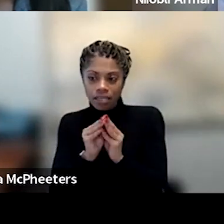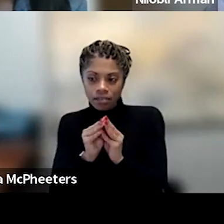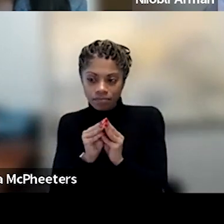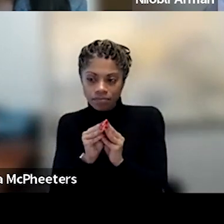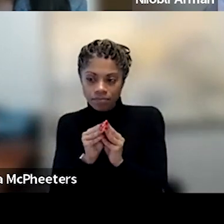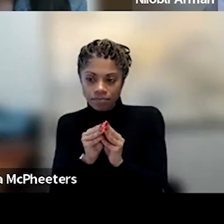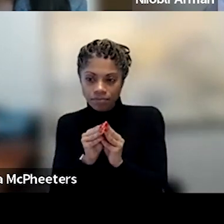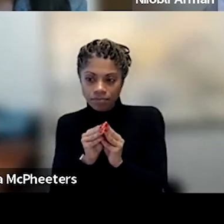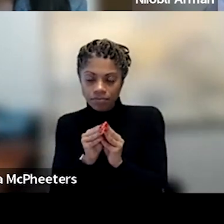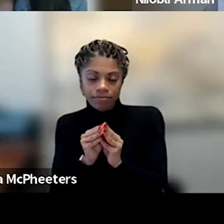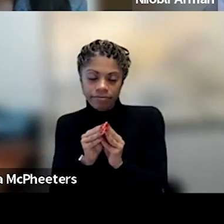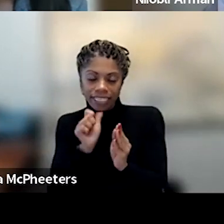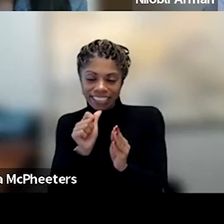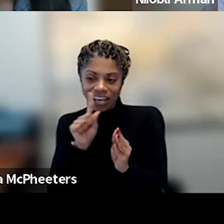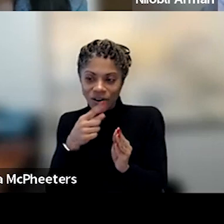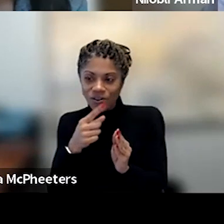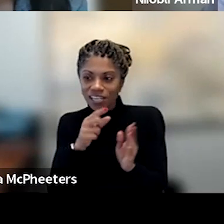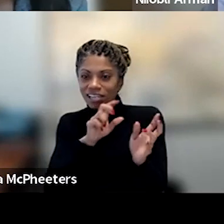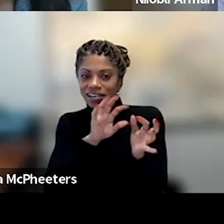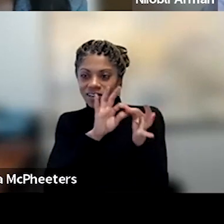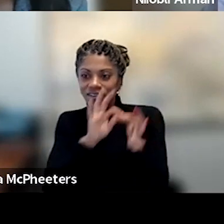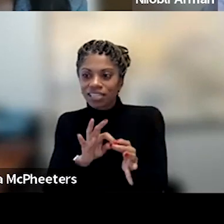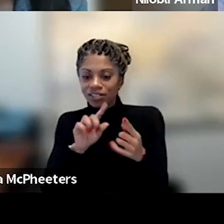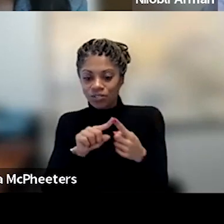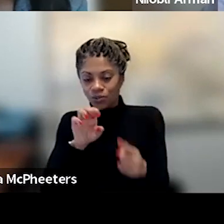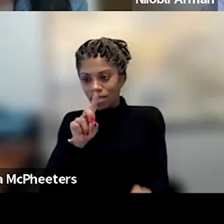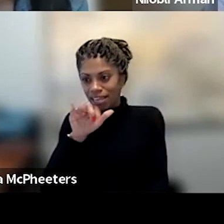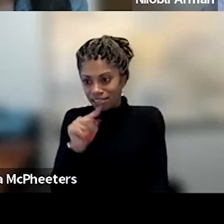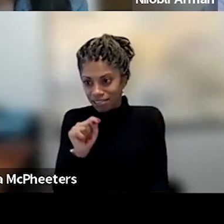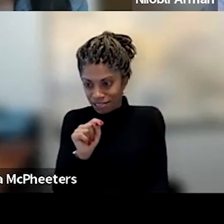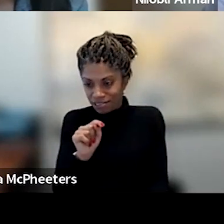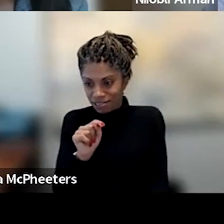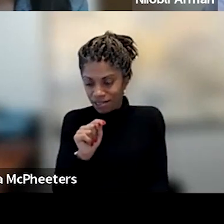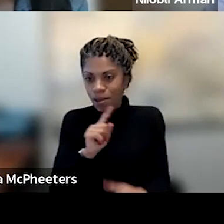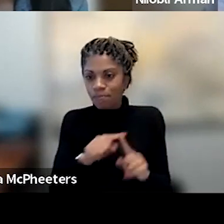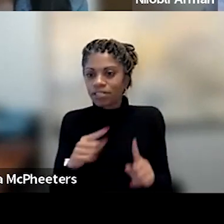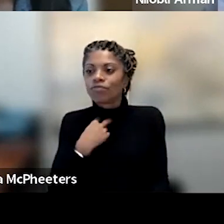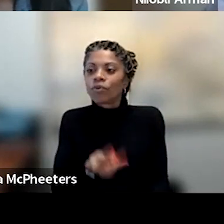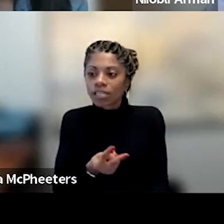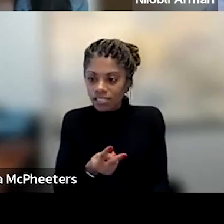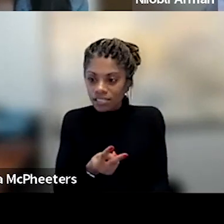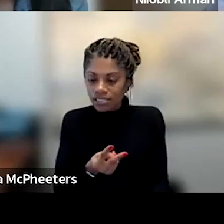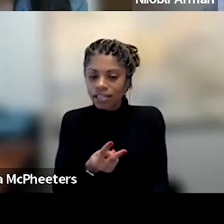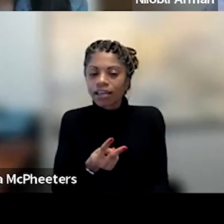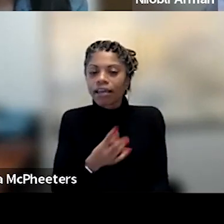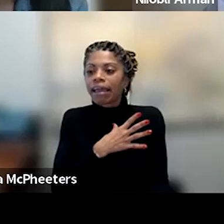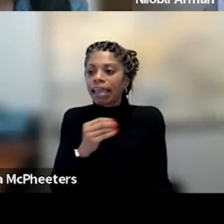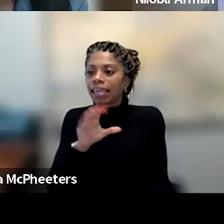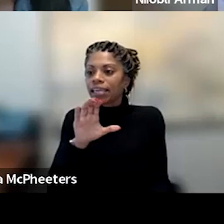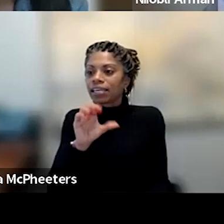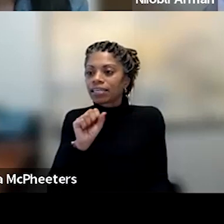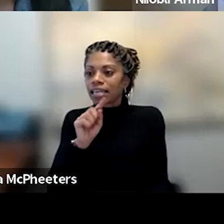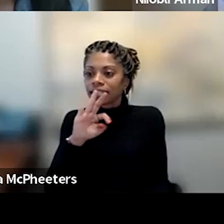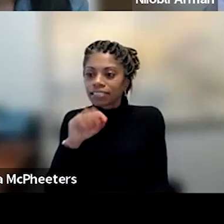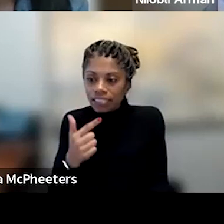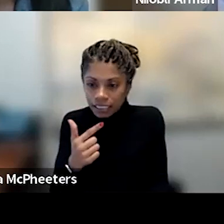just about editing and that sort of printed style, but voice and casting and who's included